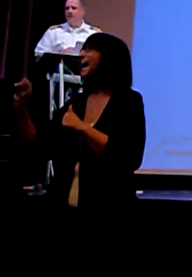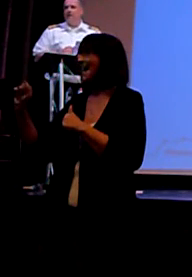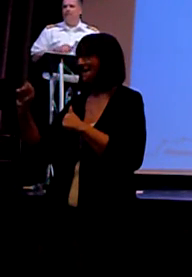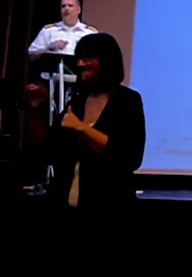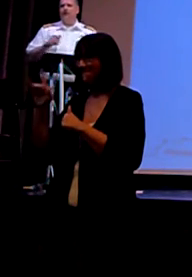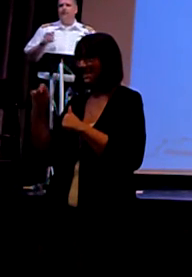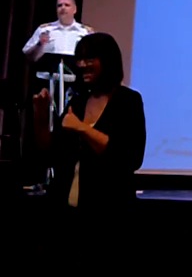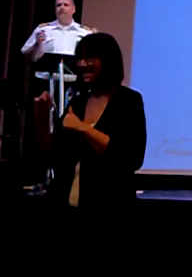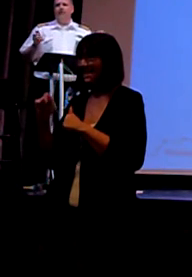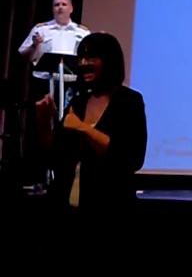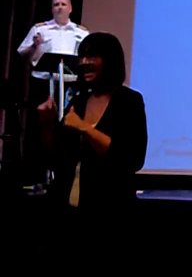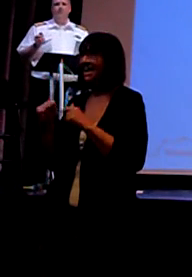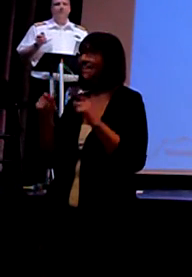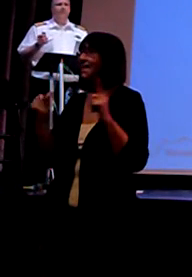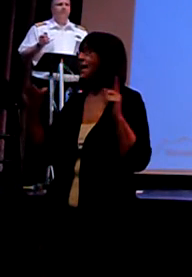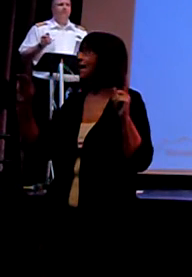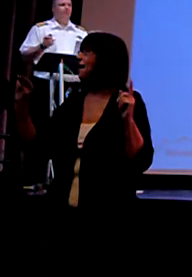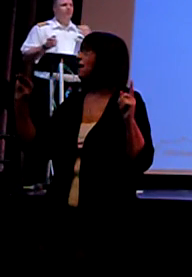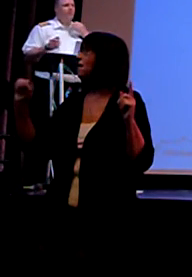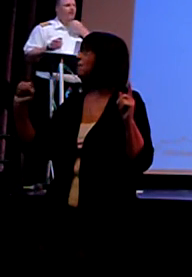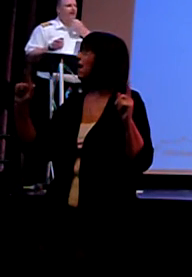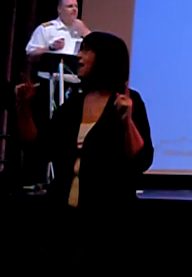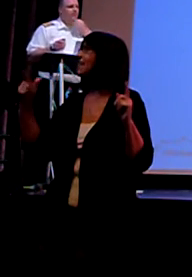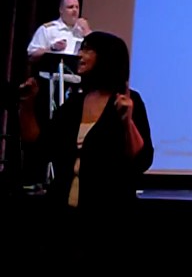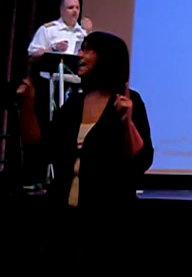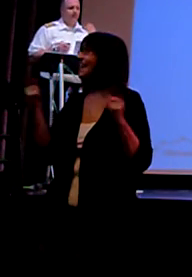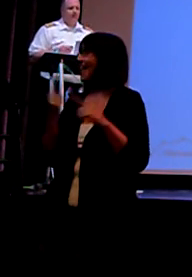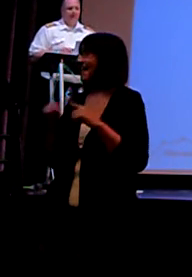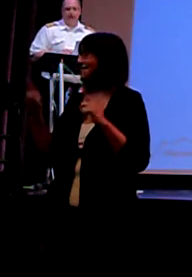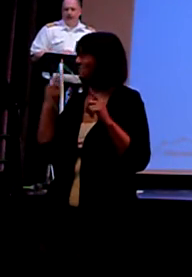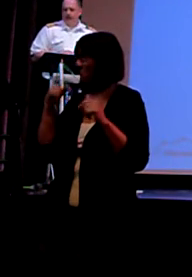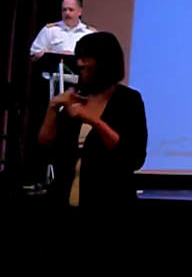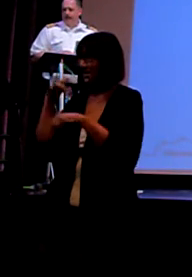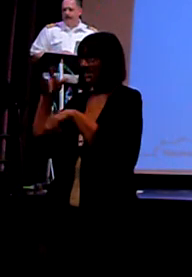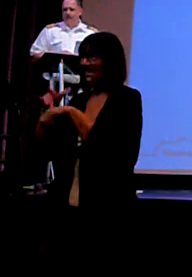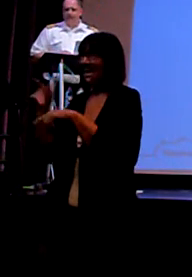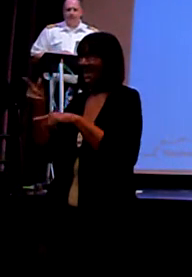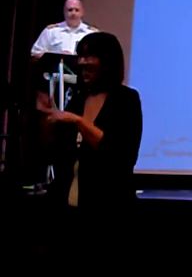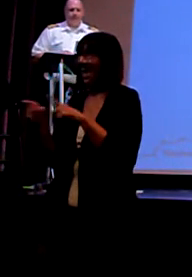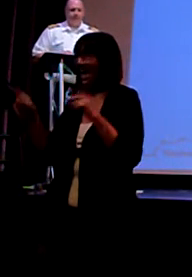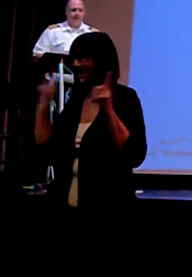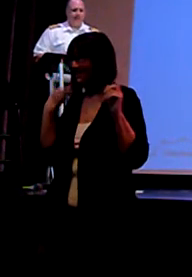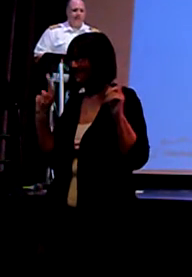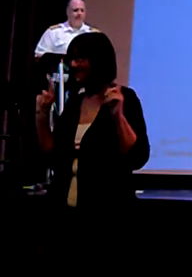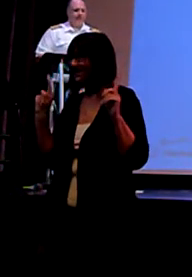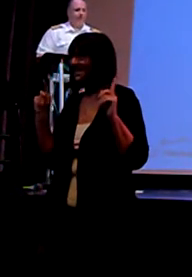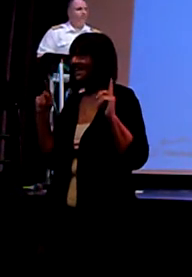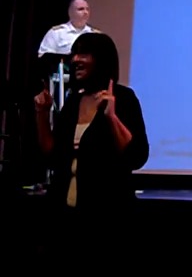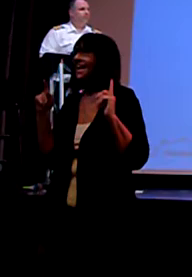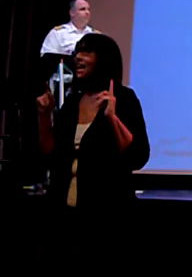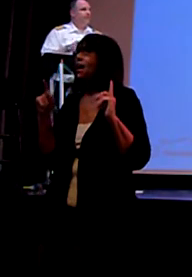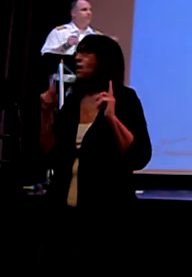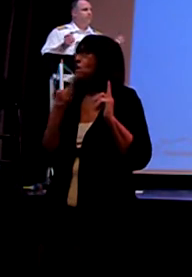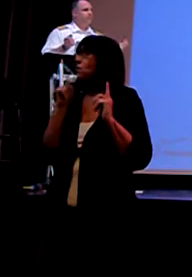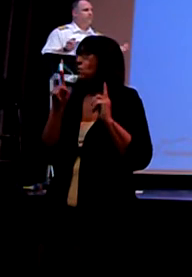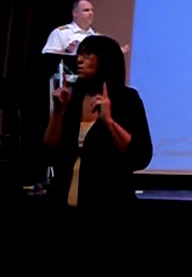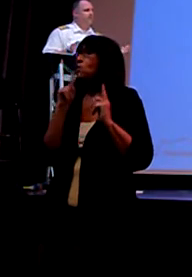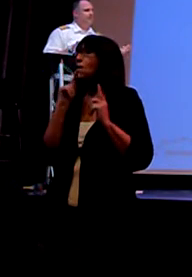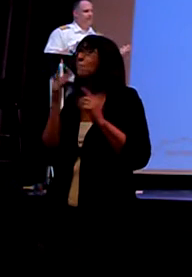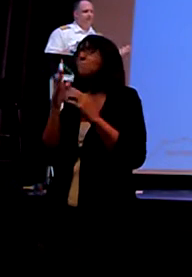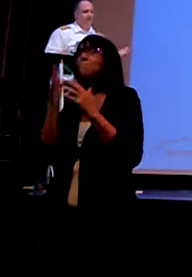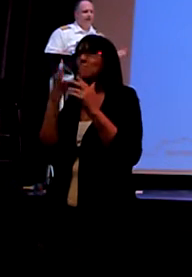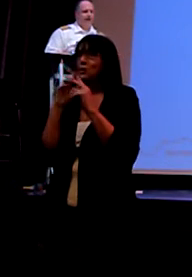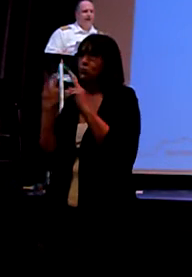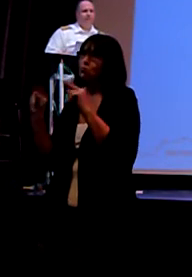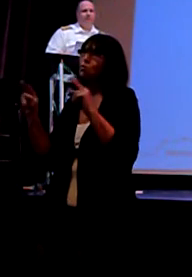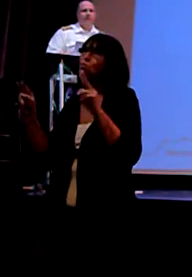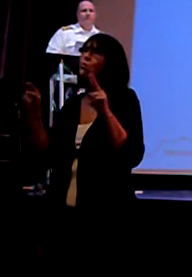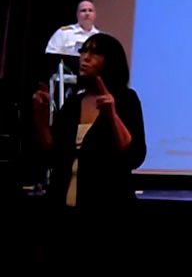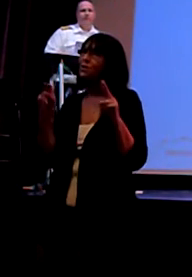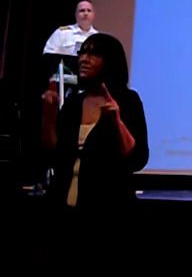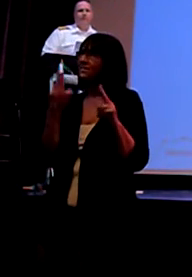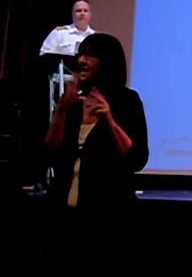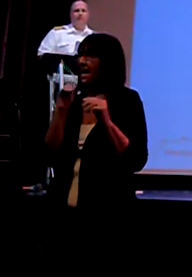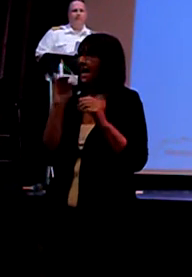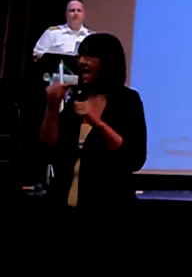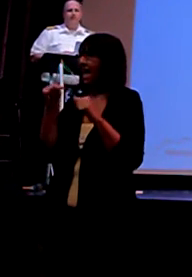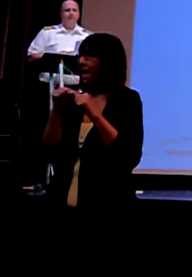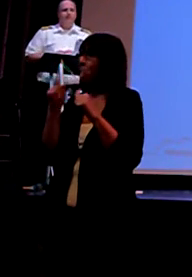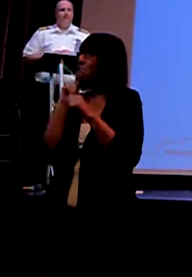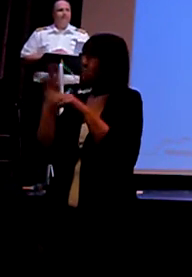Then Malaga, as we were last week, it's also a big tourist and expat